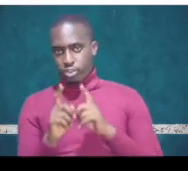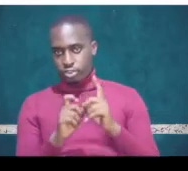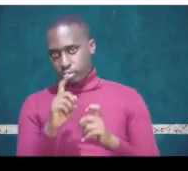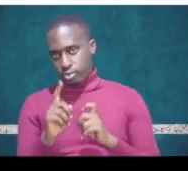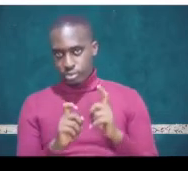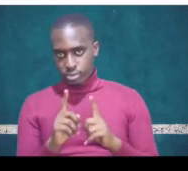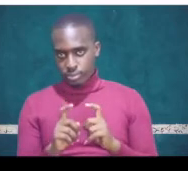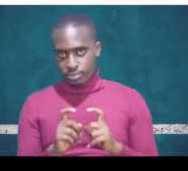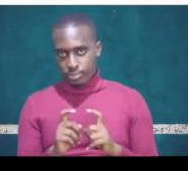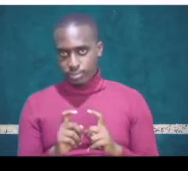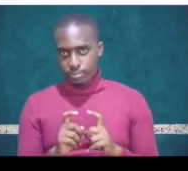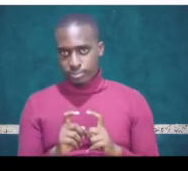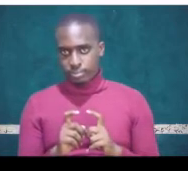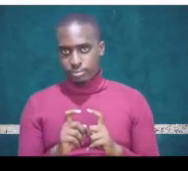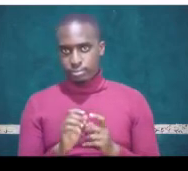questions